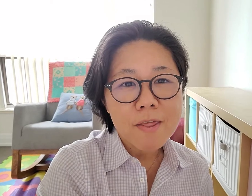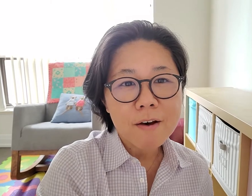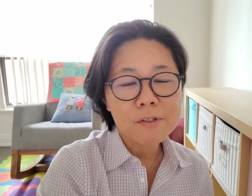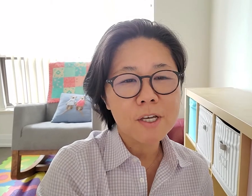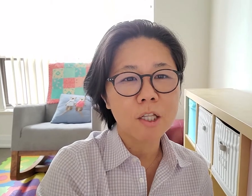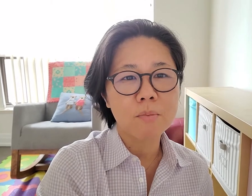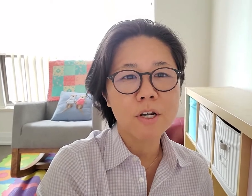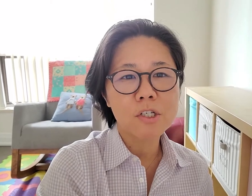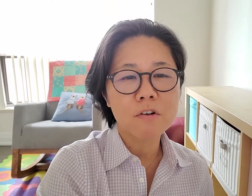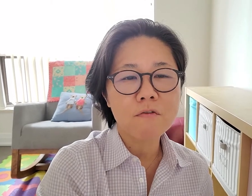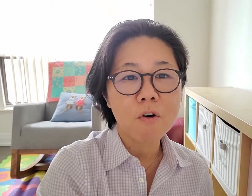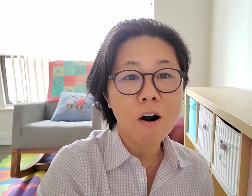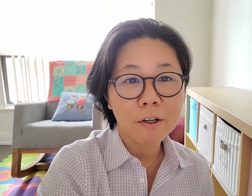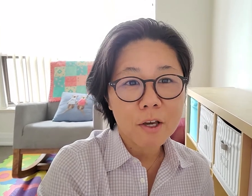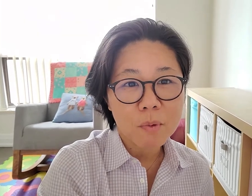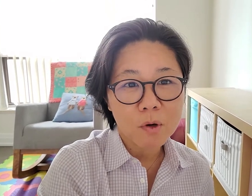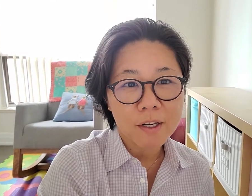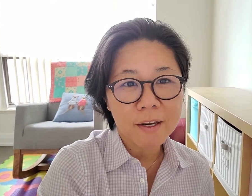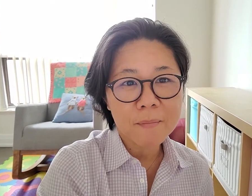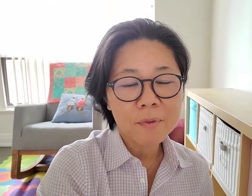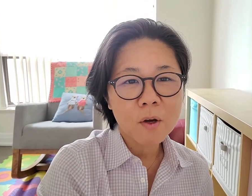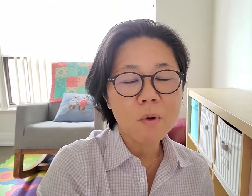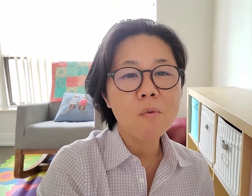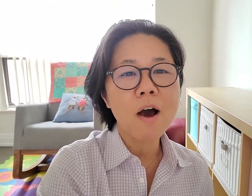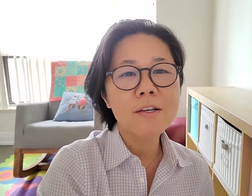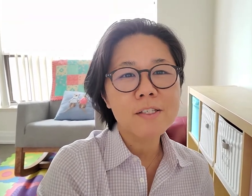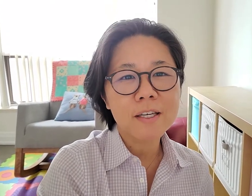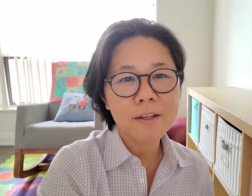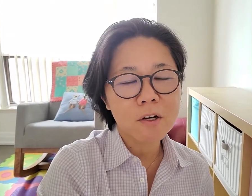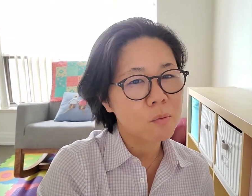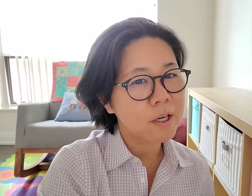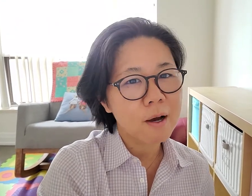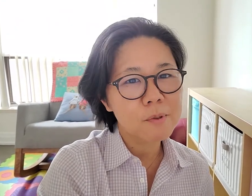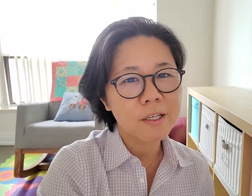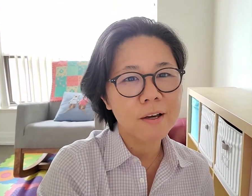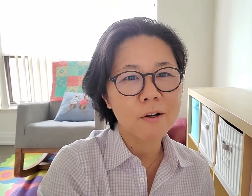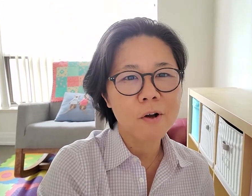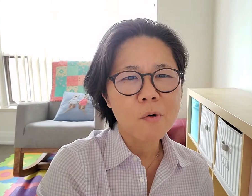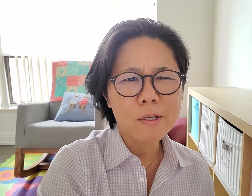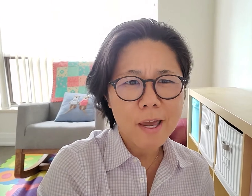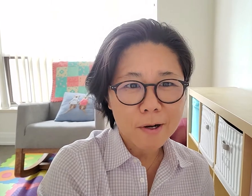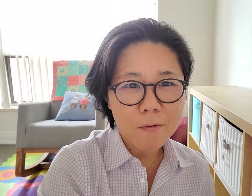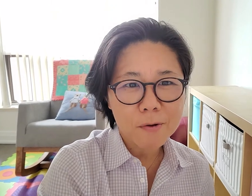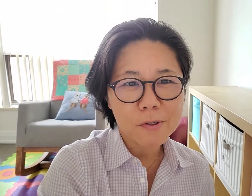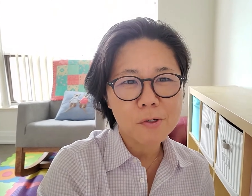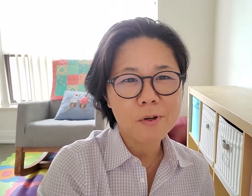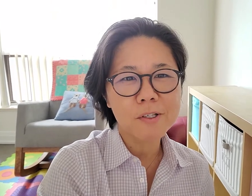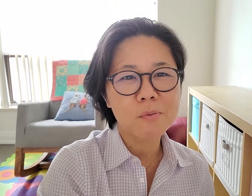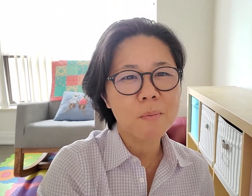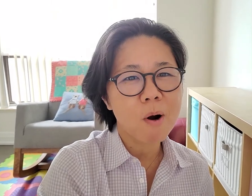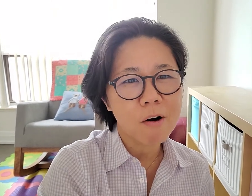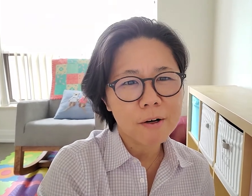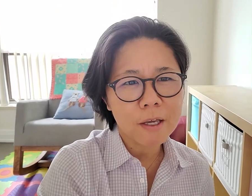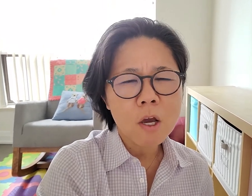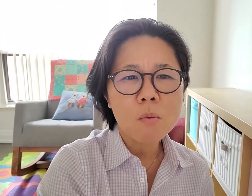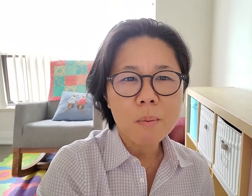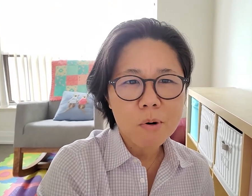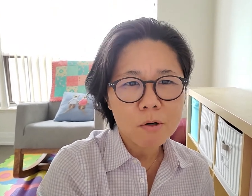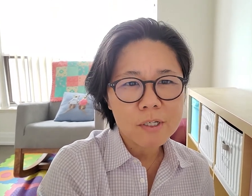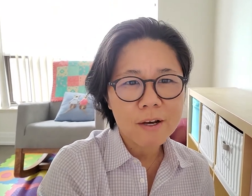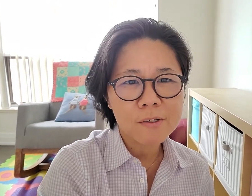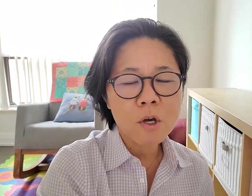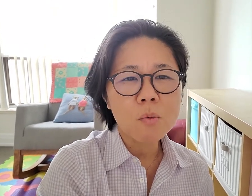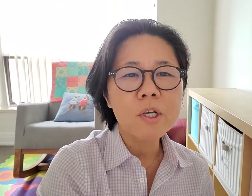the month of celebration for our community. We rise together, we come together, we take over the streets, we party,